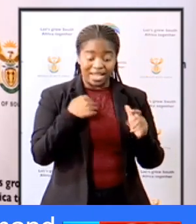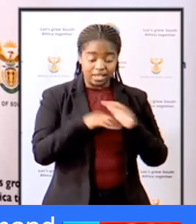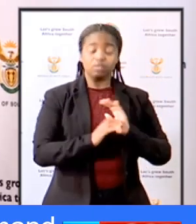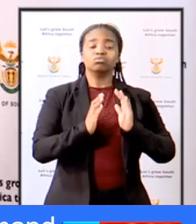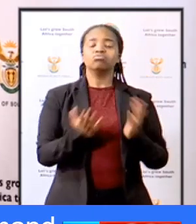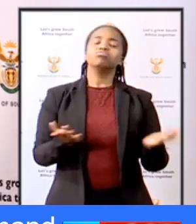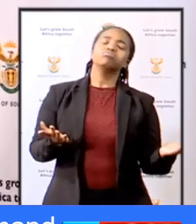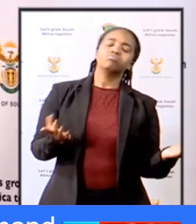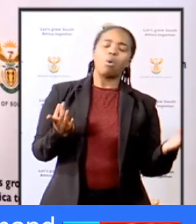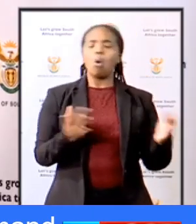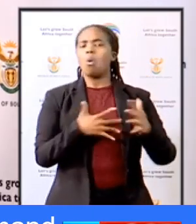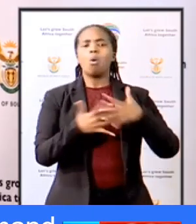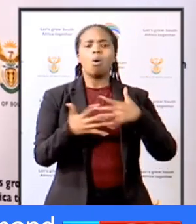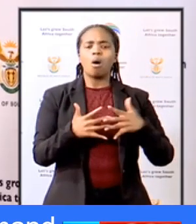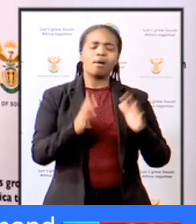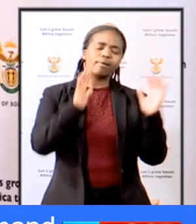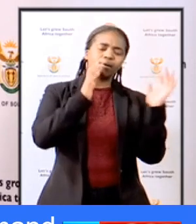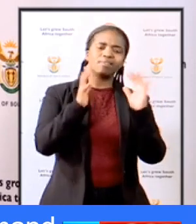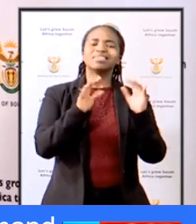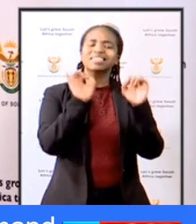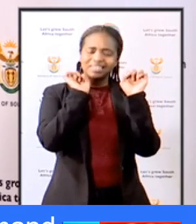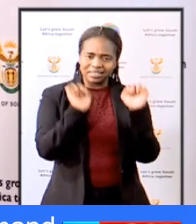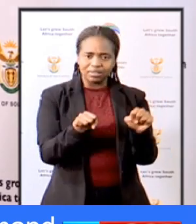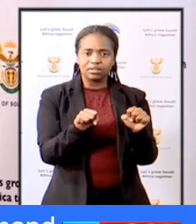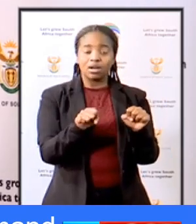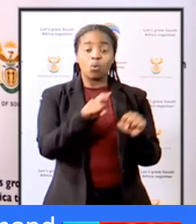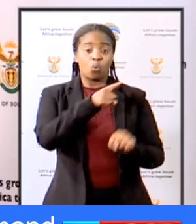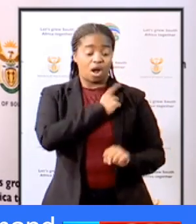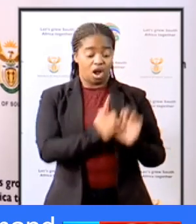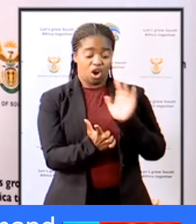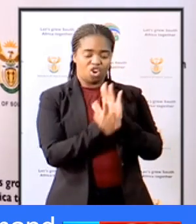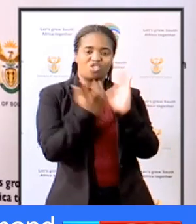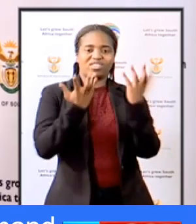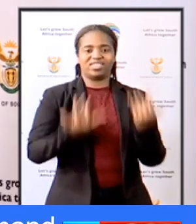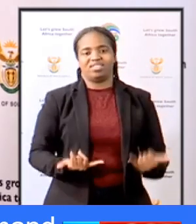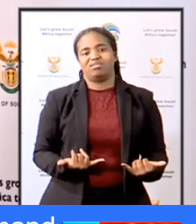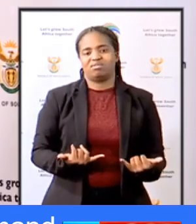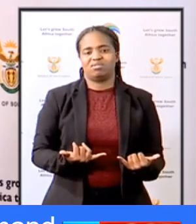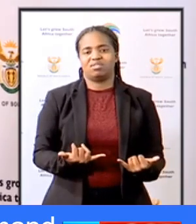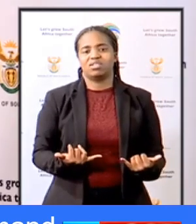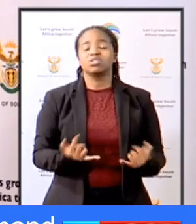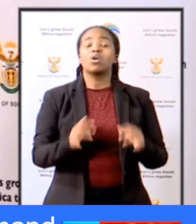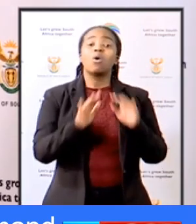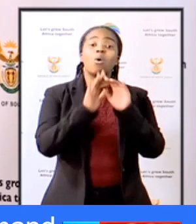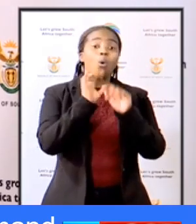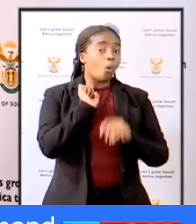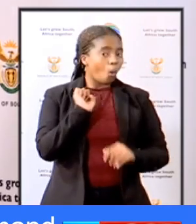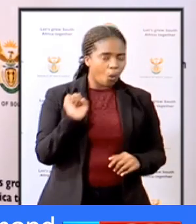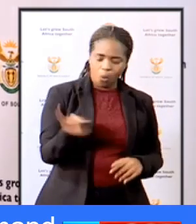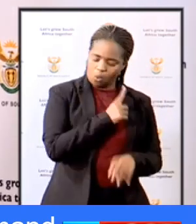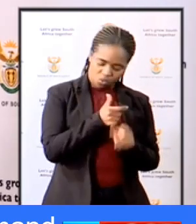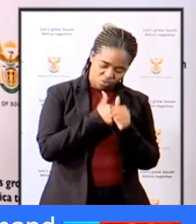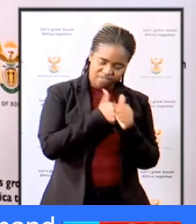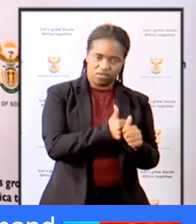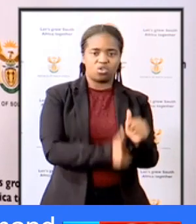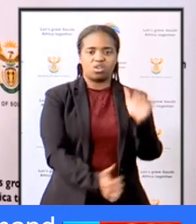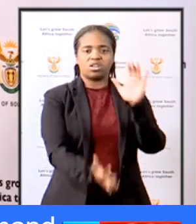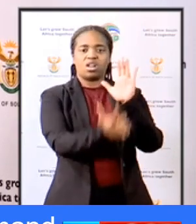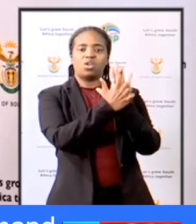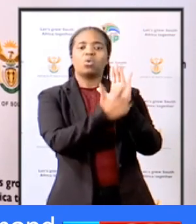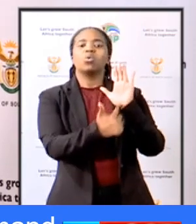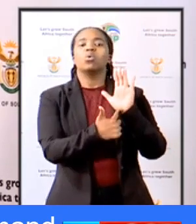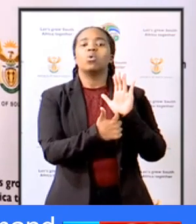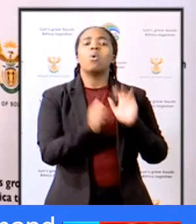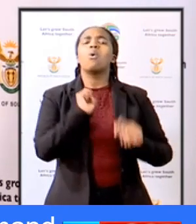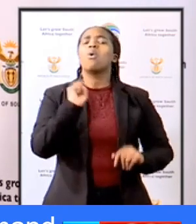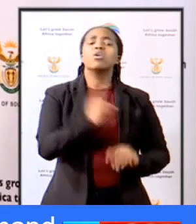churches, because this is the law now. So all of us will adhere to this law, and